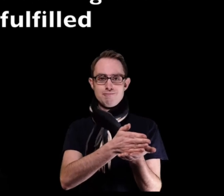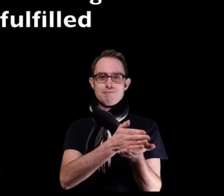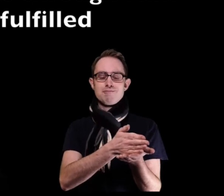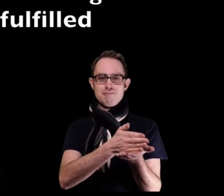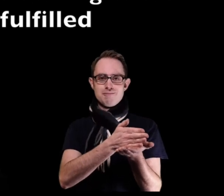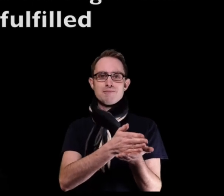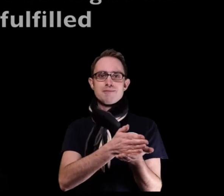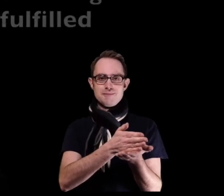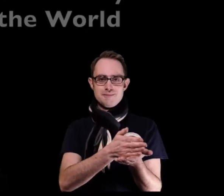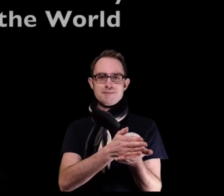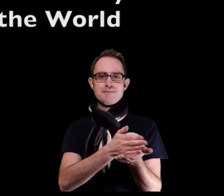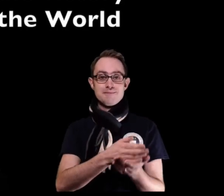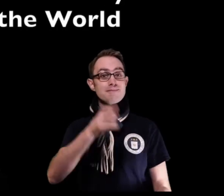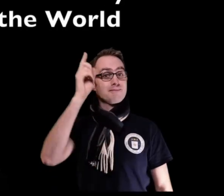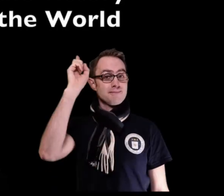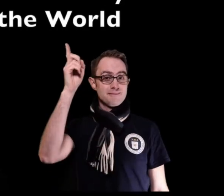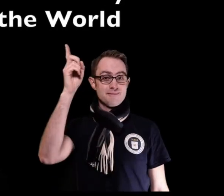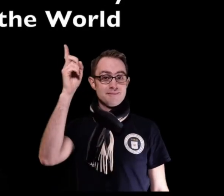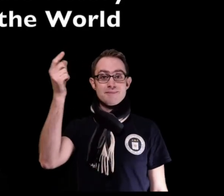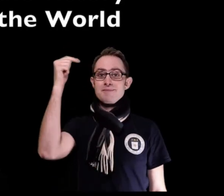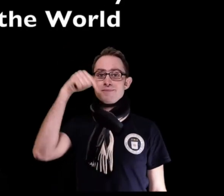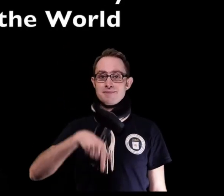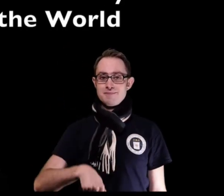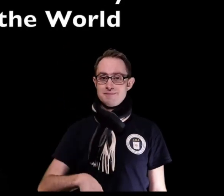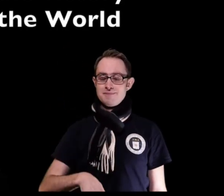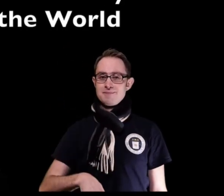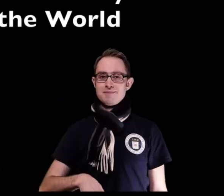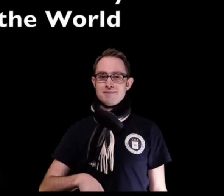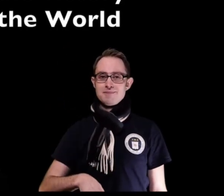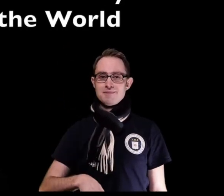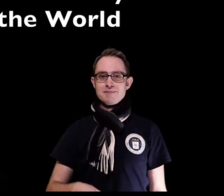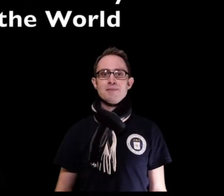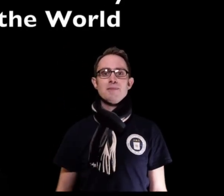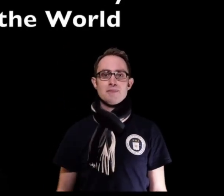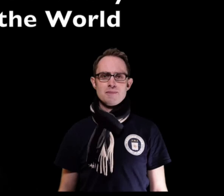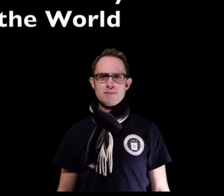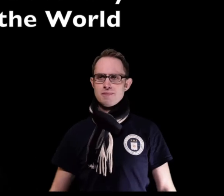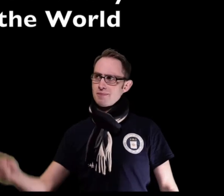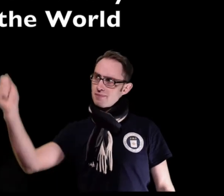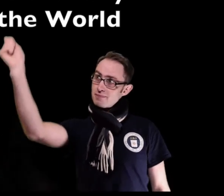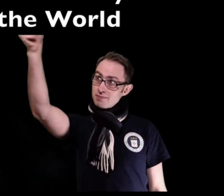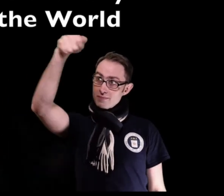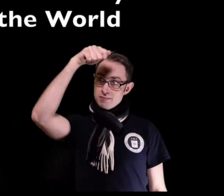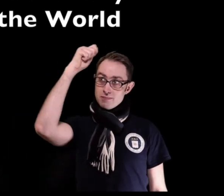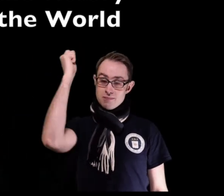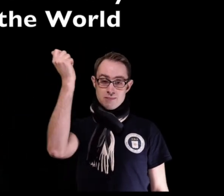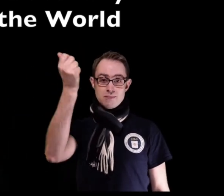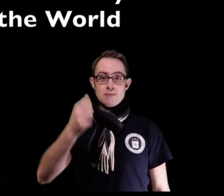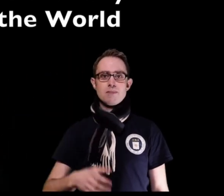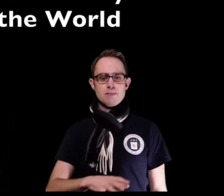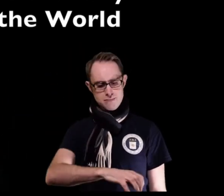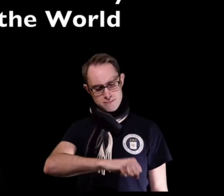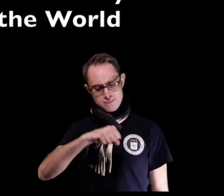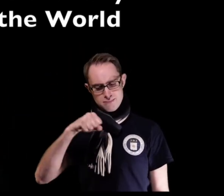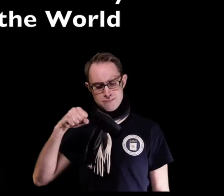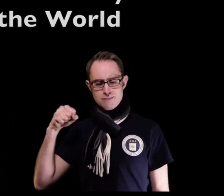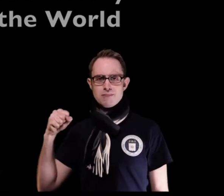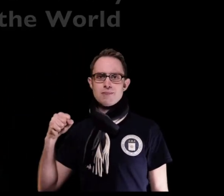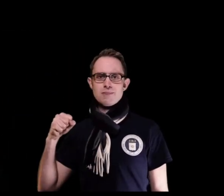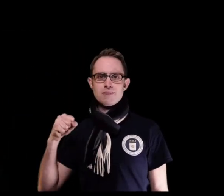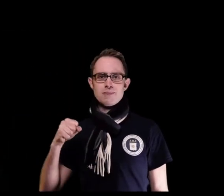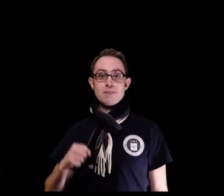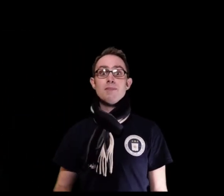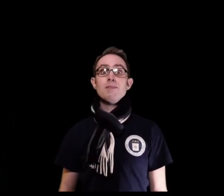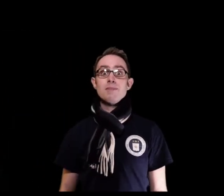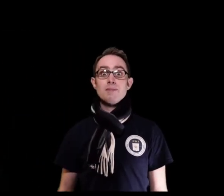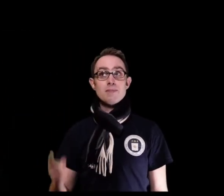will be fulfilled. He's arrived. He'll win the victory and save the